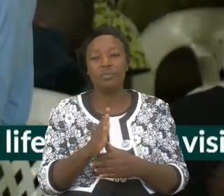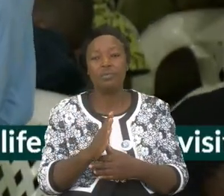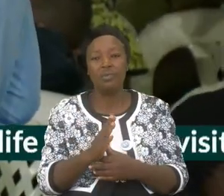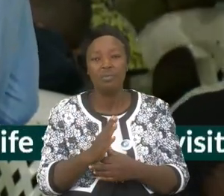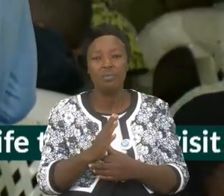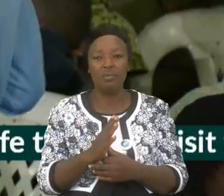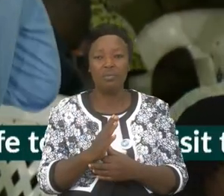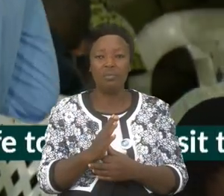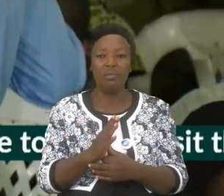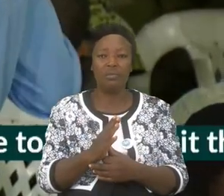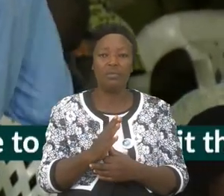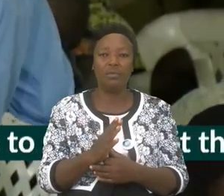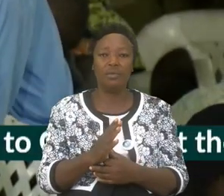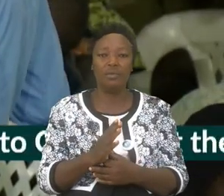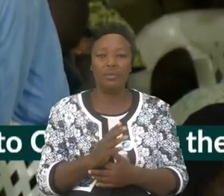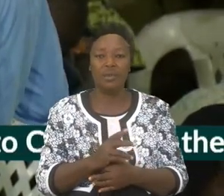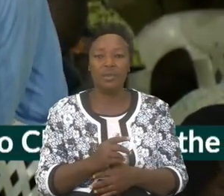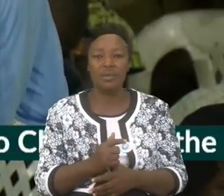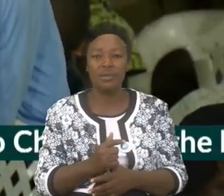It's a glorious experience.